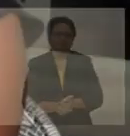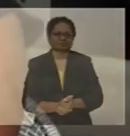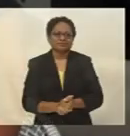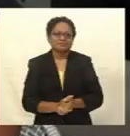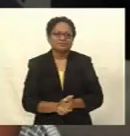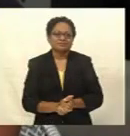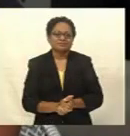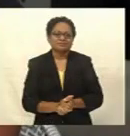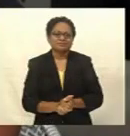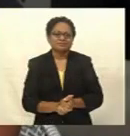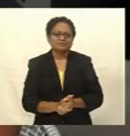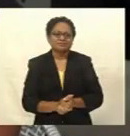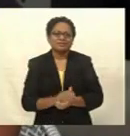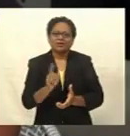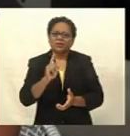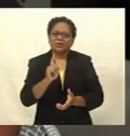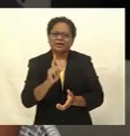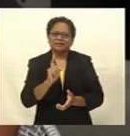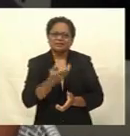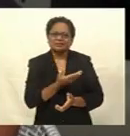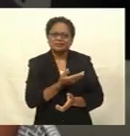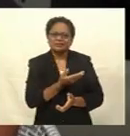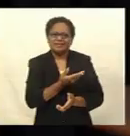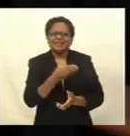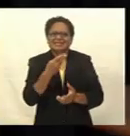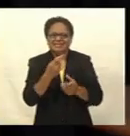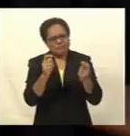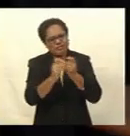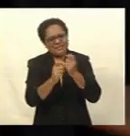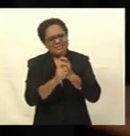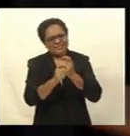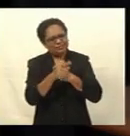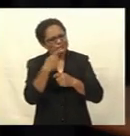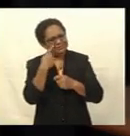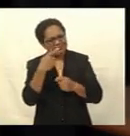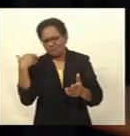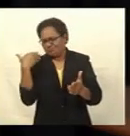What are some of the changes you've seen over the years? We've been through,